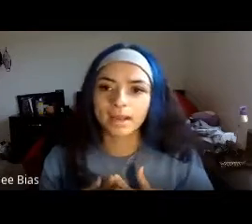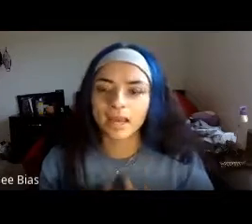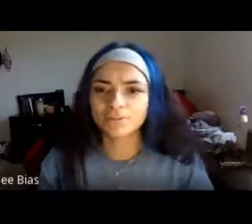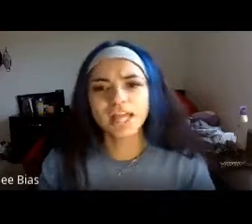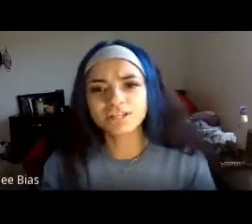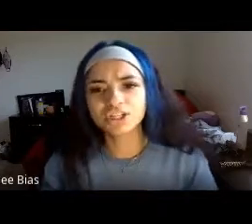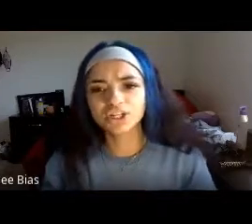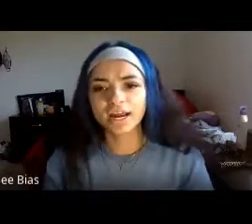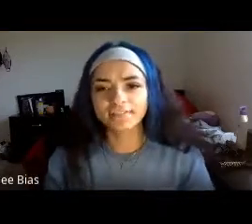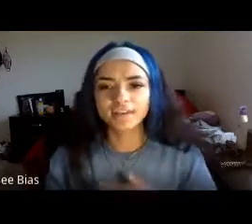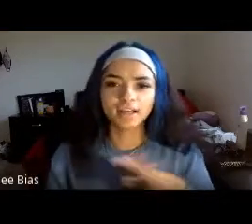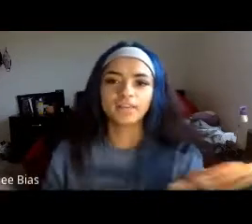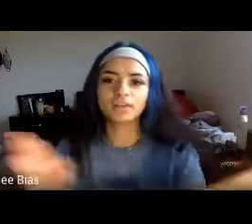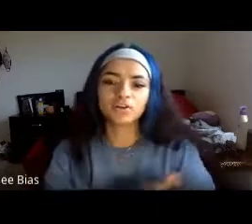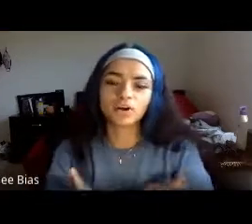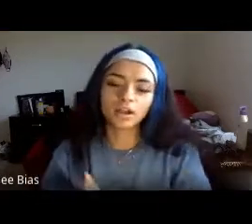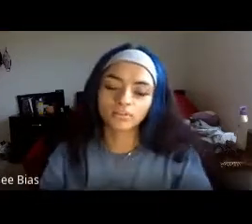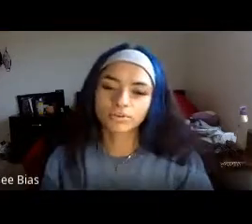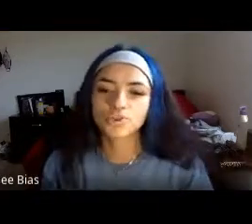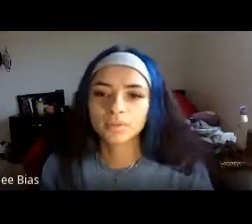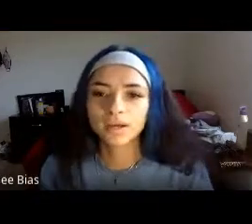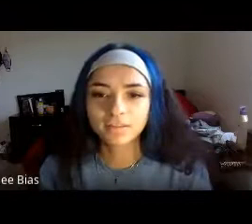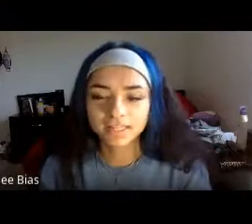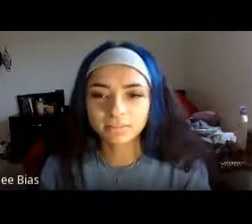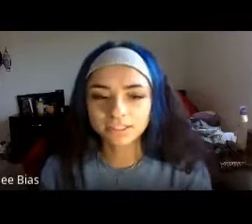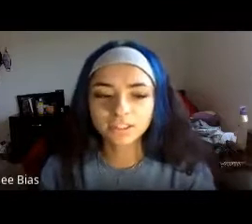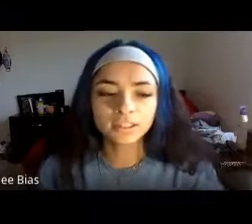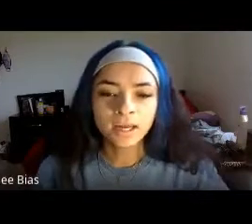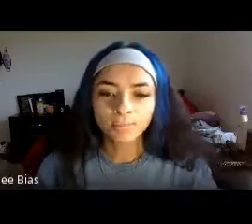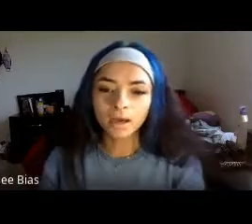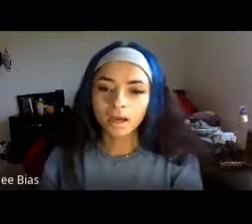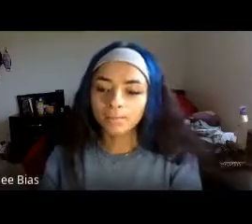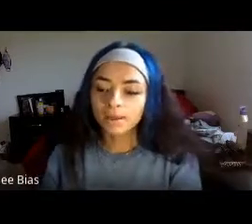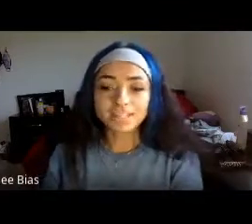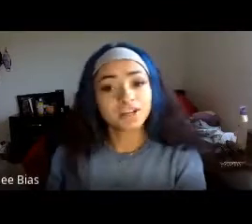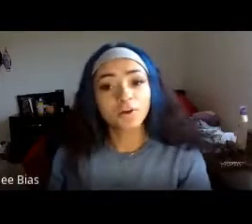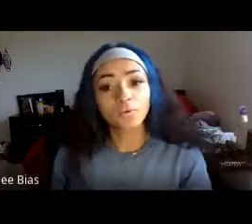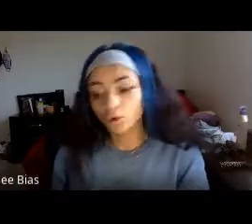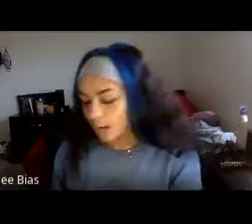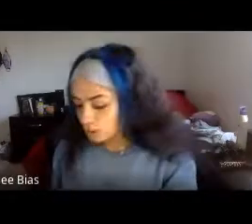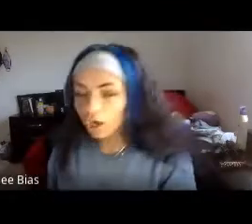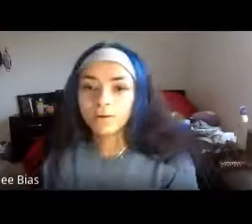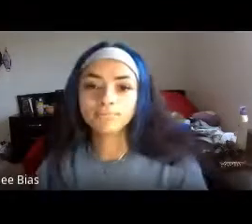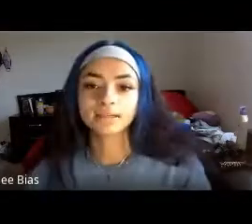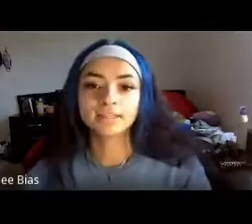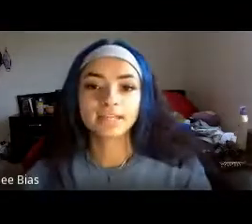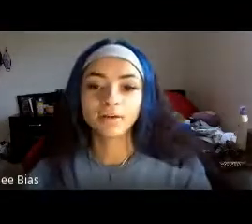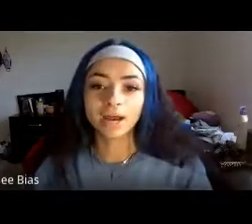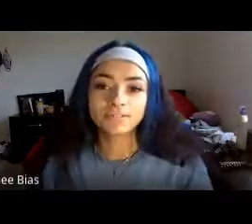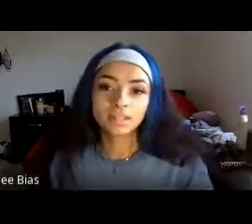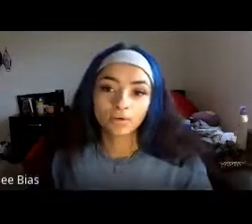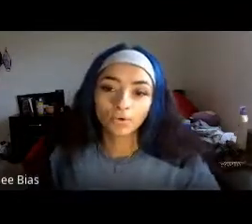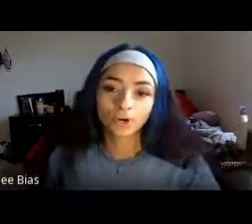And it was last year, and I think it kind of like got cut a little short because of last semester, but that's another good way to go and practice.